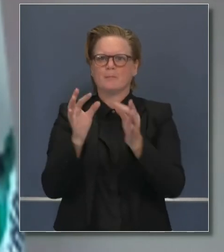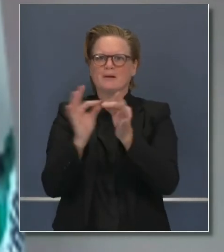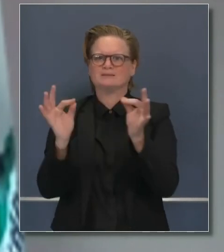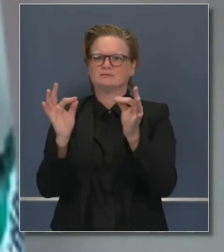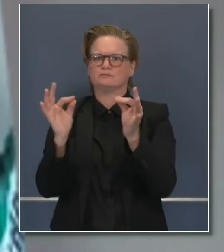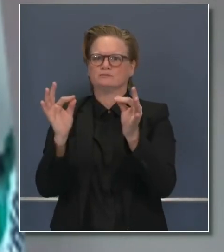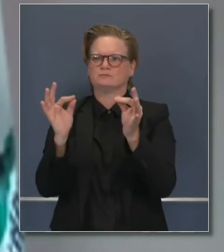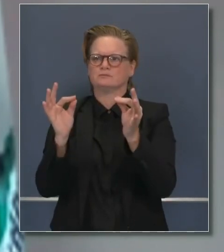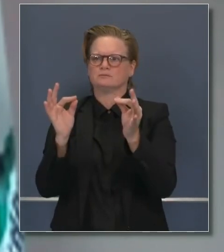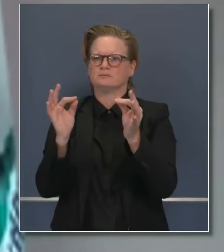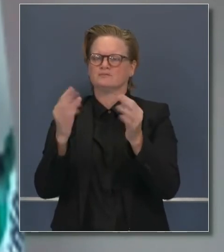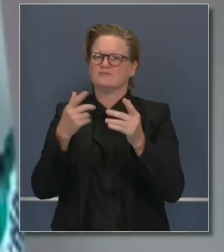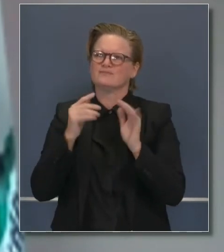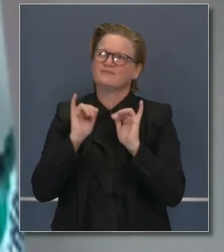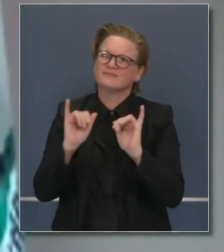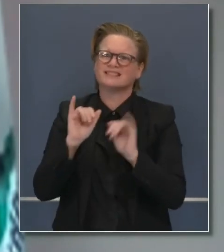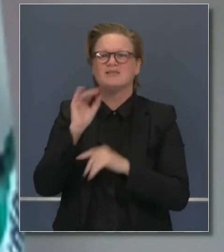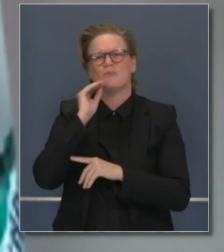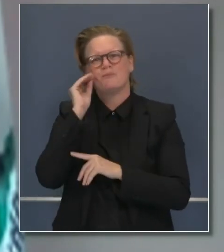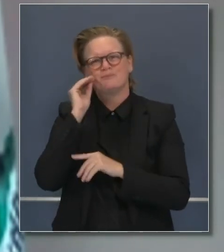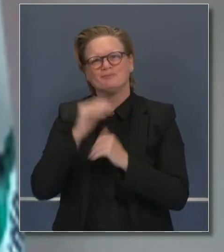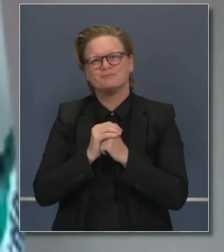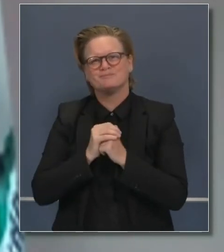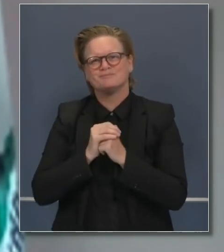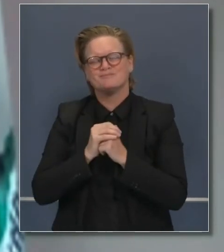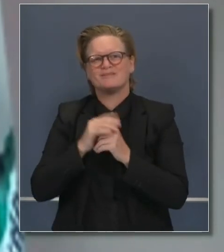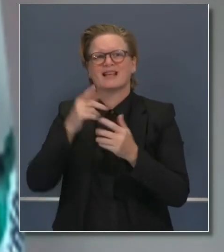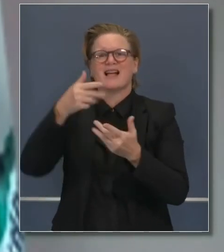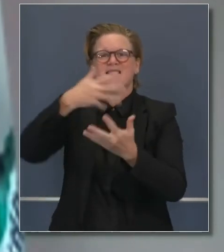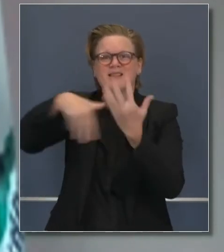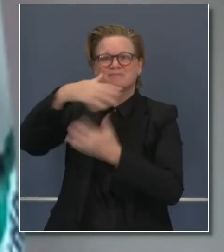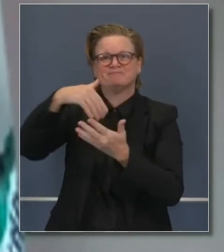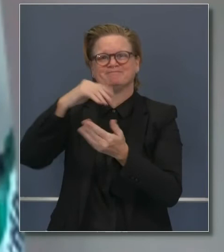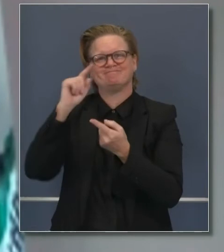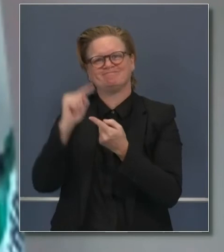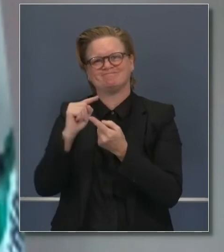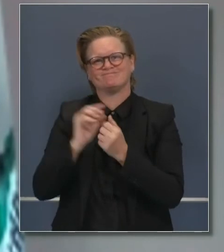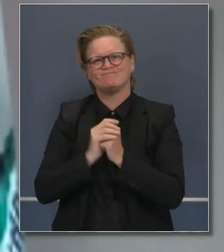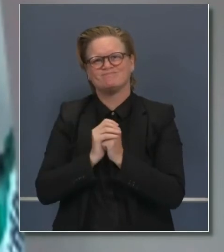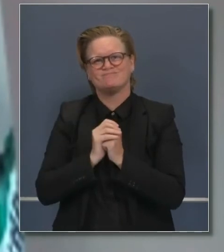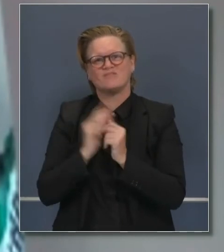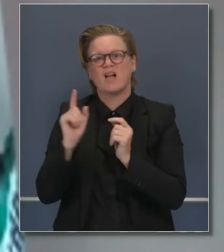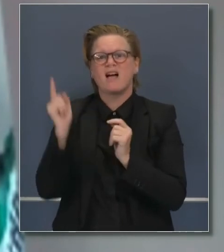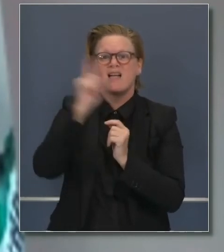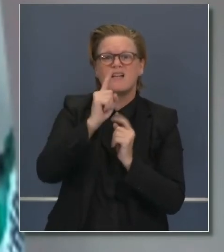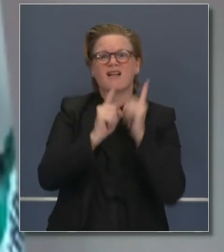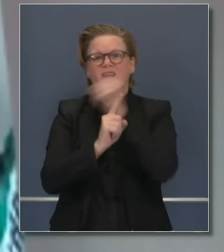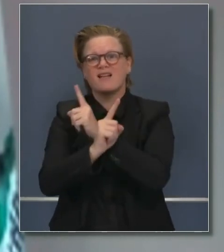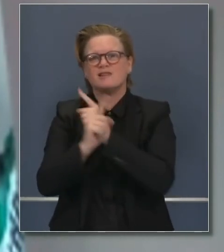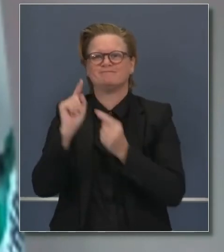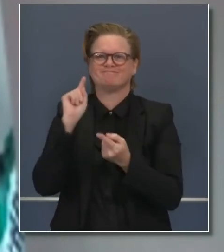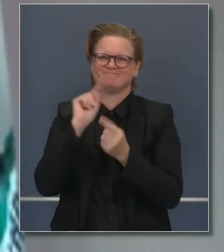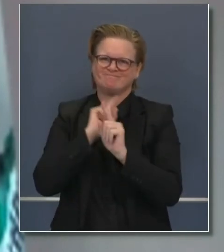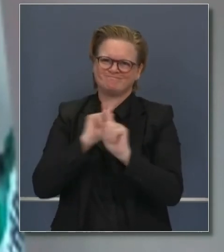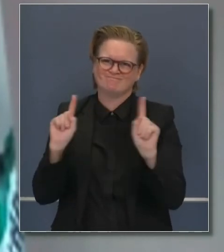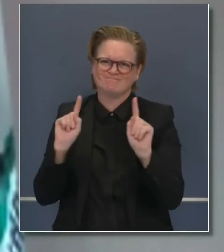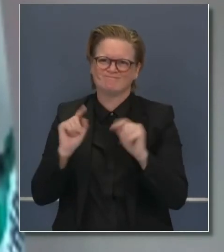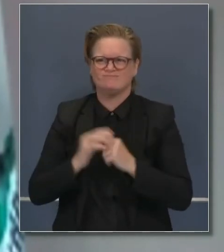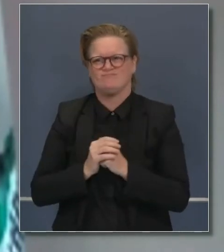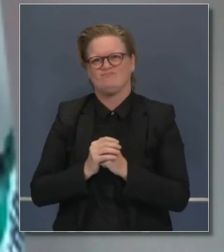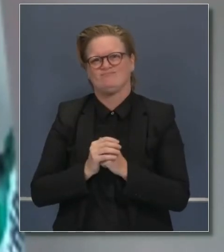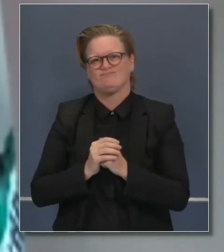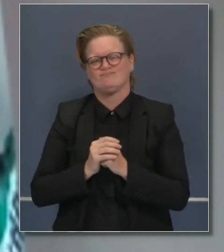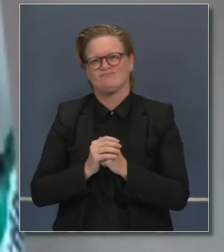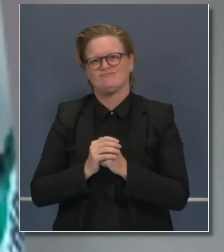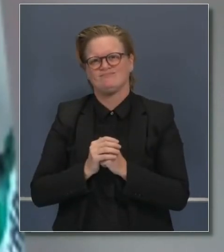your interactions so that we can really get this transmission rate down and do it swiftly, quickly, have the impact in our